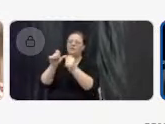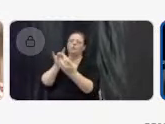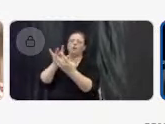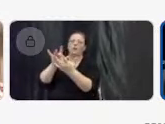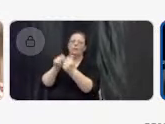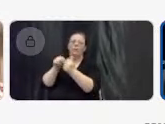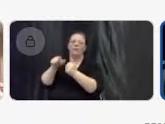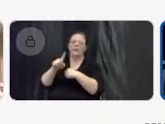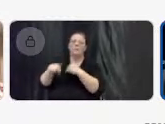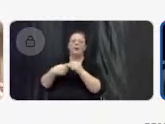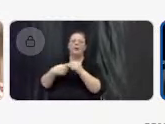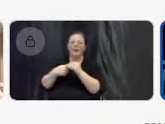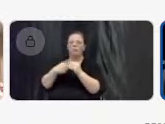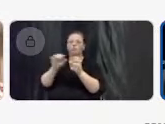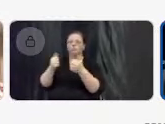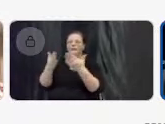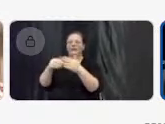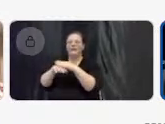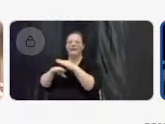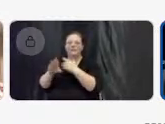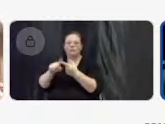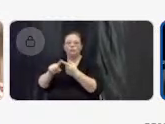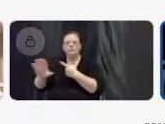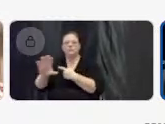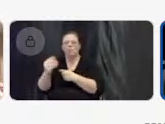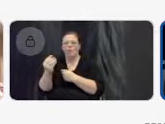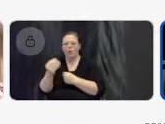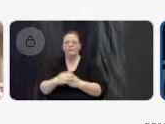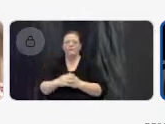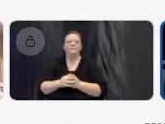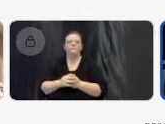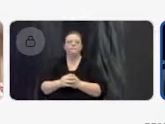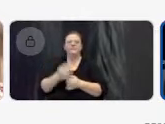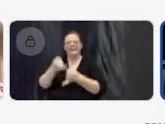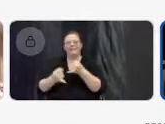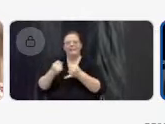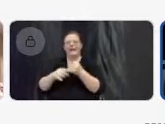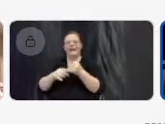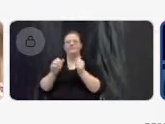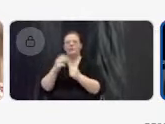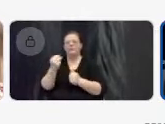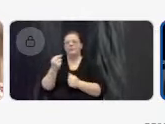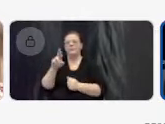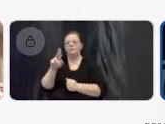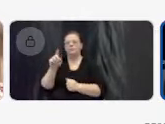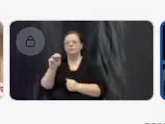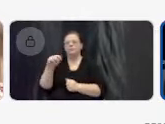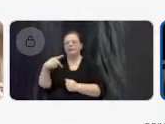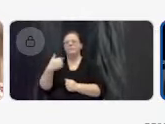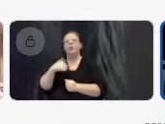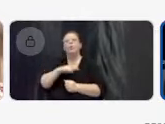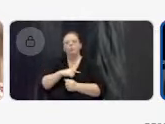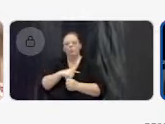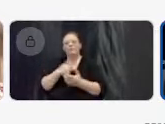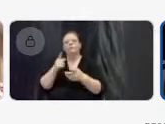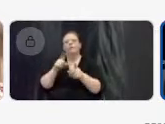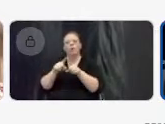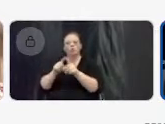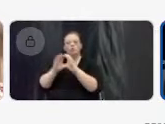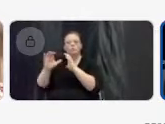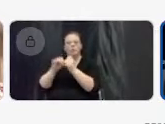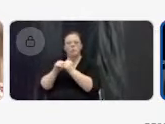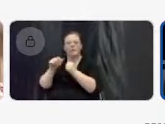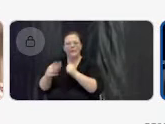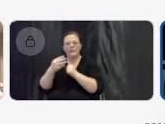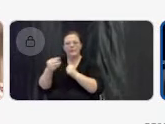contact with him to provide him access. The last one with Mr. Kemp, we have visited with him. We've also visited